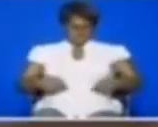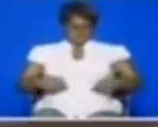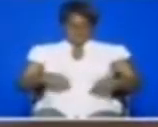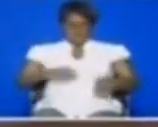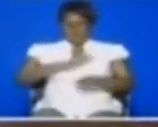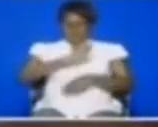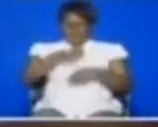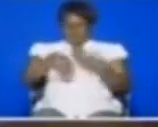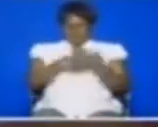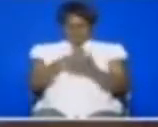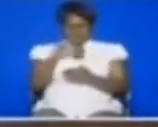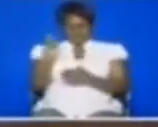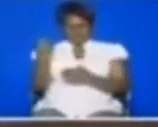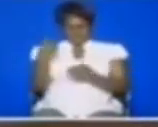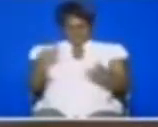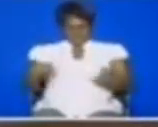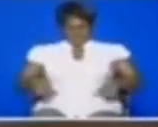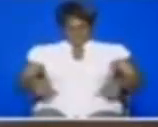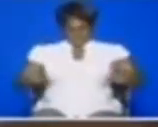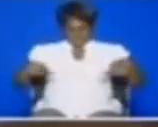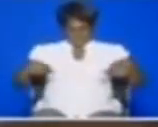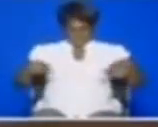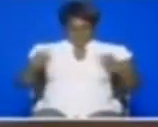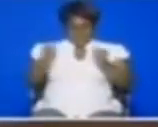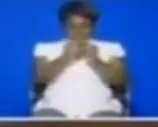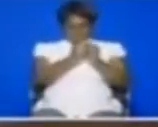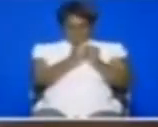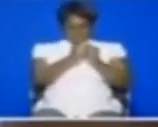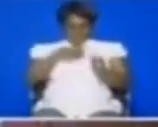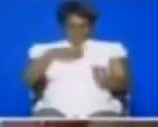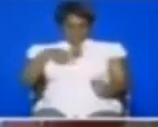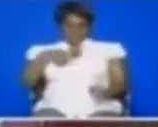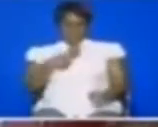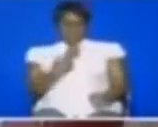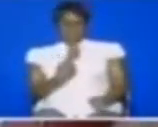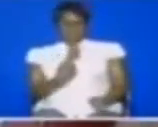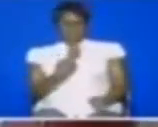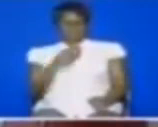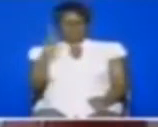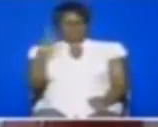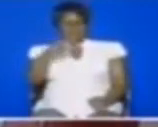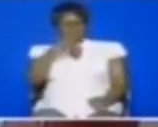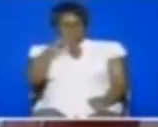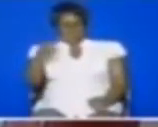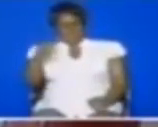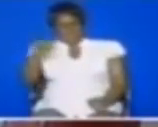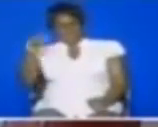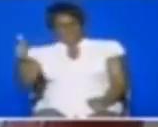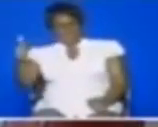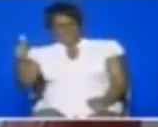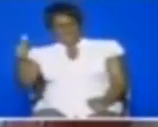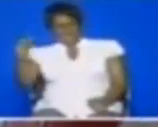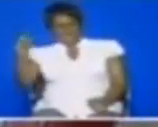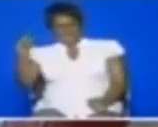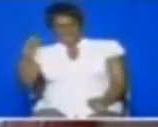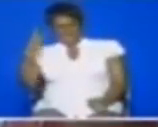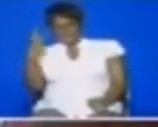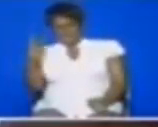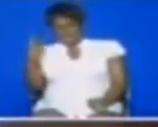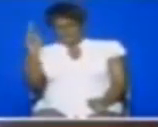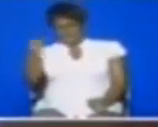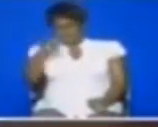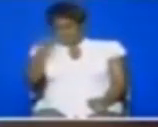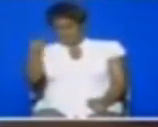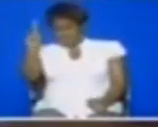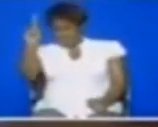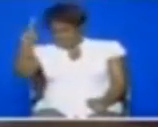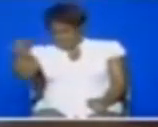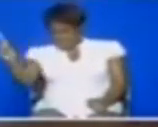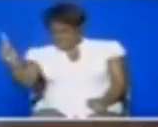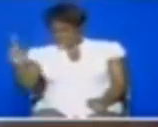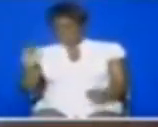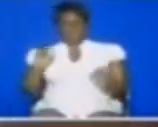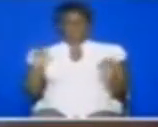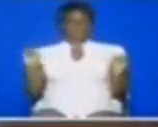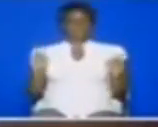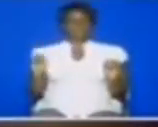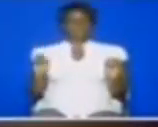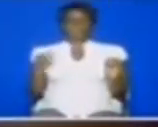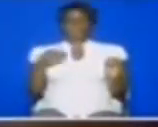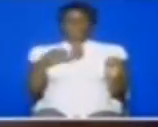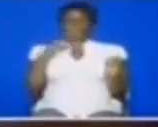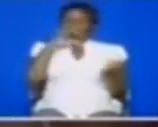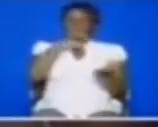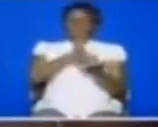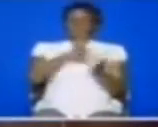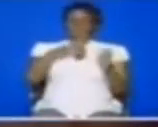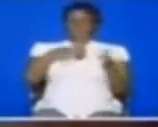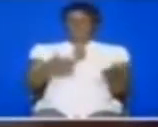we are all Kenyans and we have to live together. And for me, one wrong doesn't make another, two wrongs don't make a right. Mm-hmm. So here you